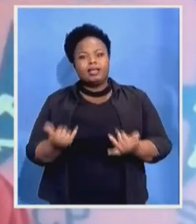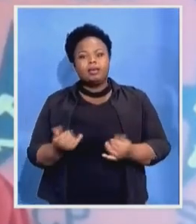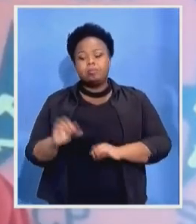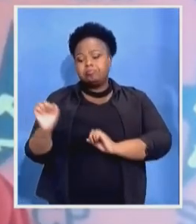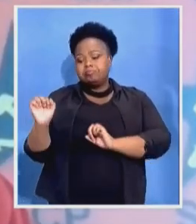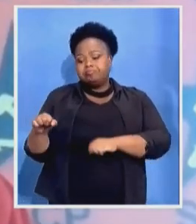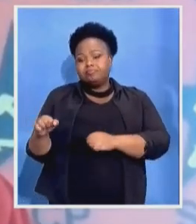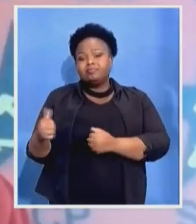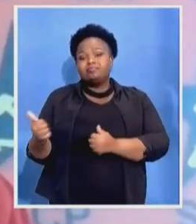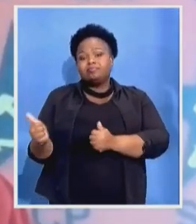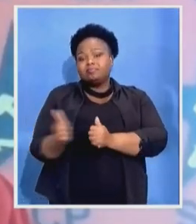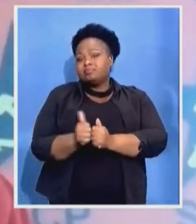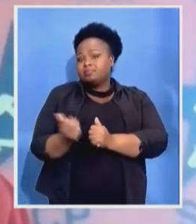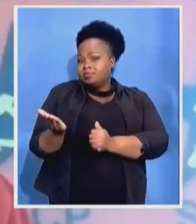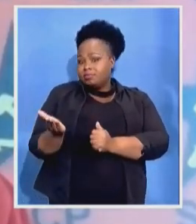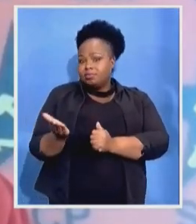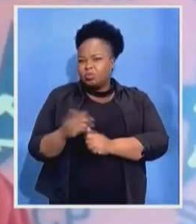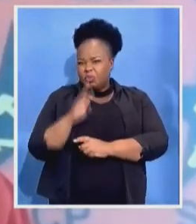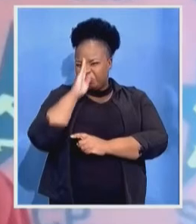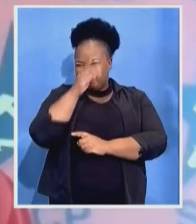question. Yes.